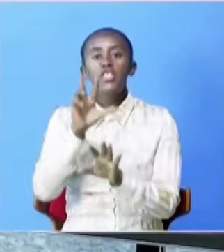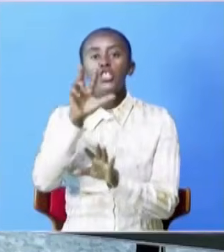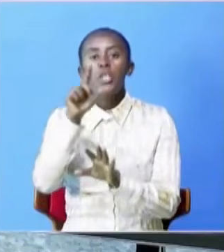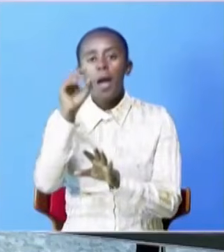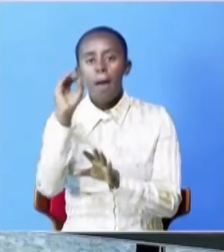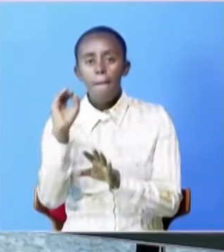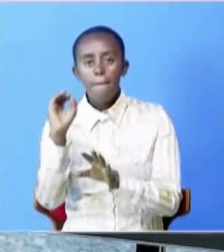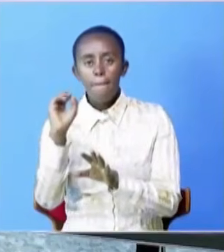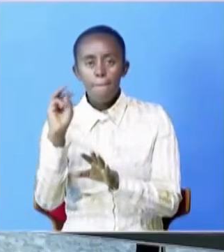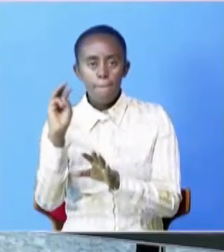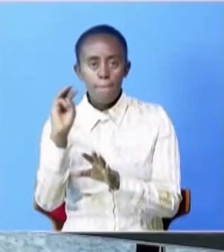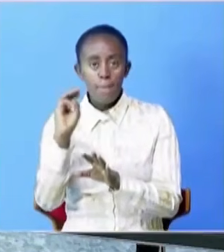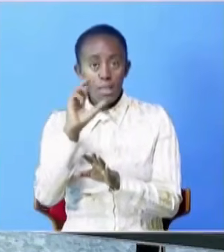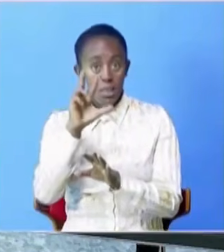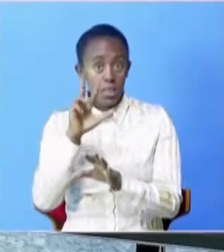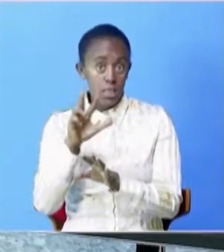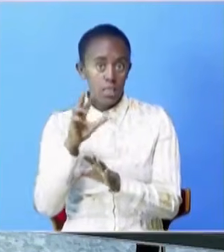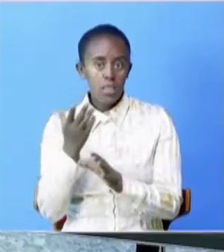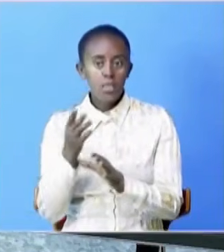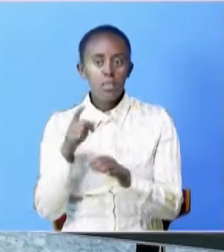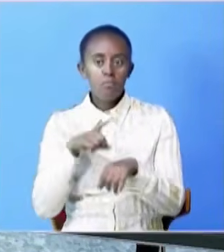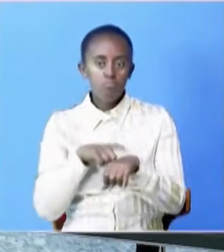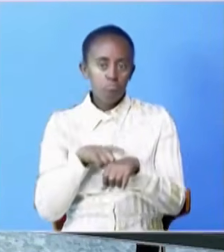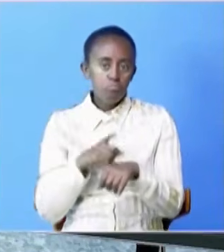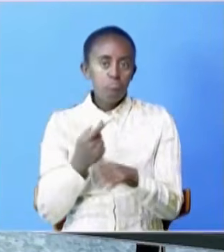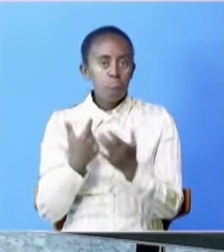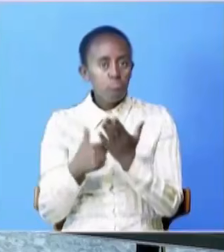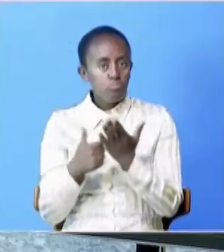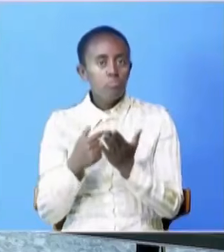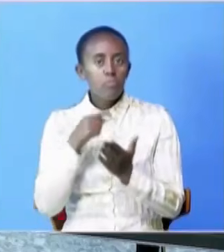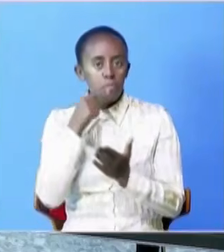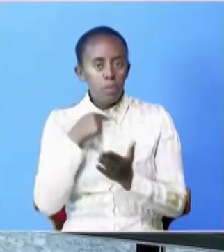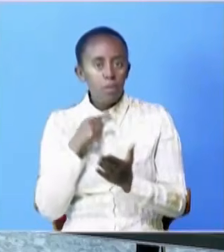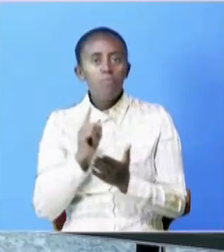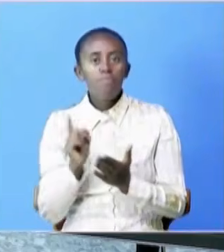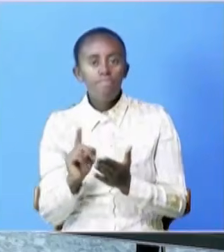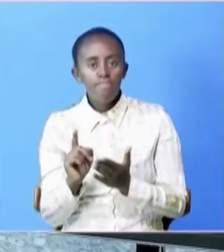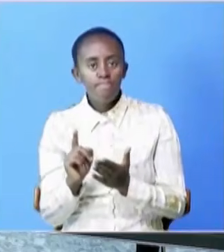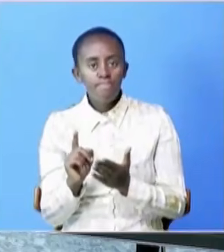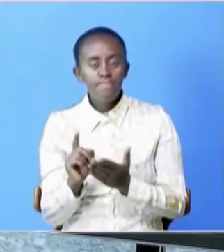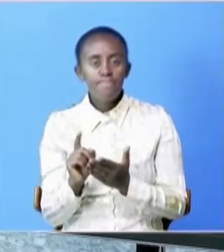The bus leaves at 3 a.m. So this is also telling what?